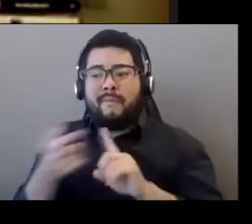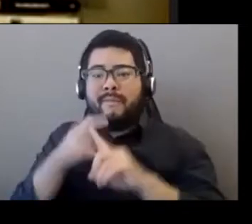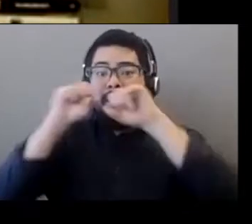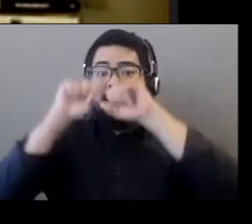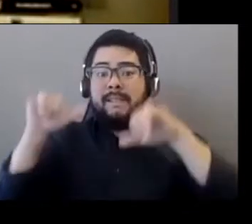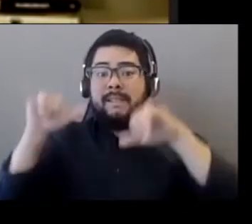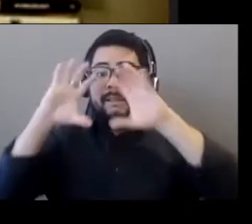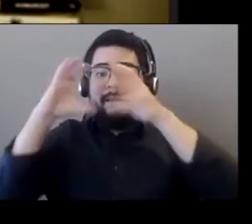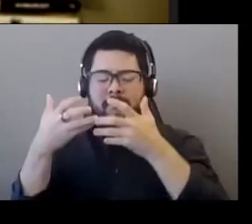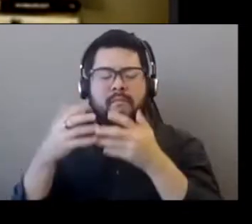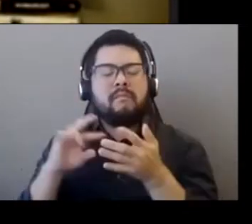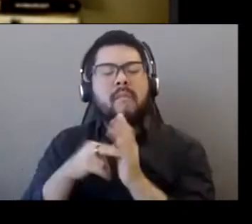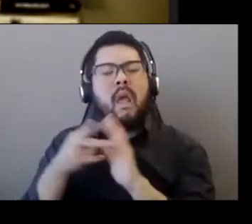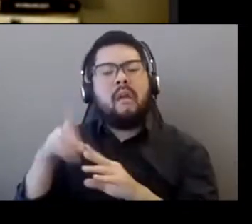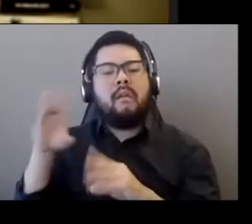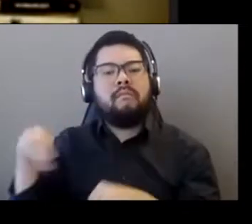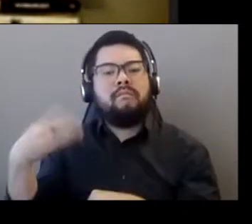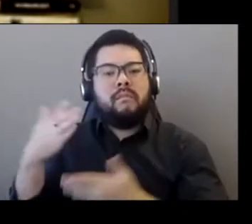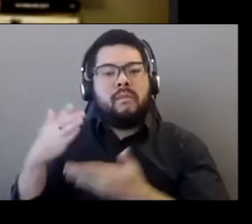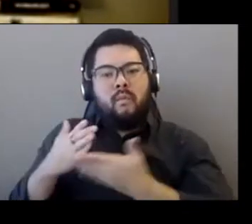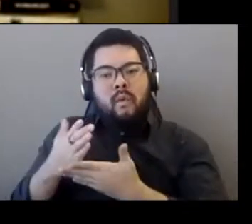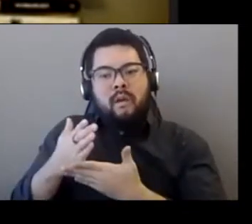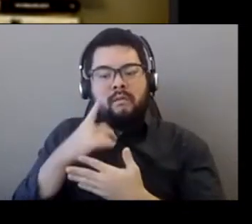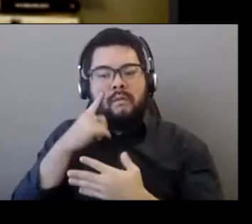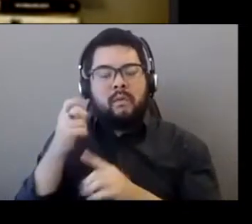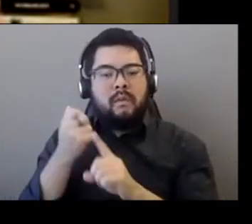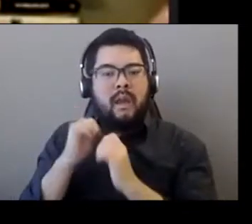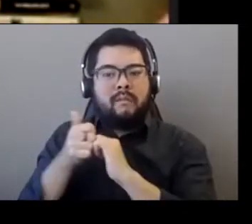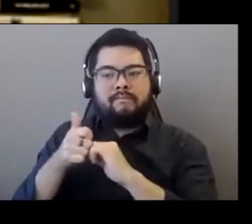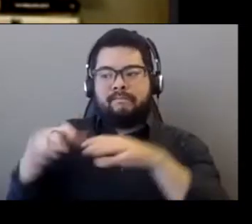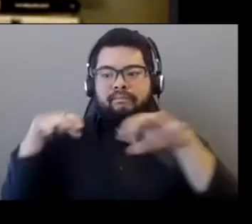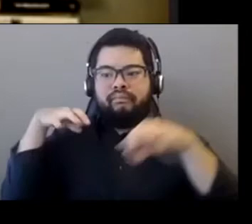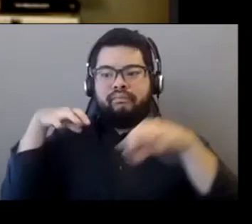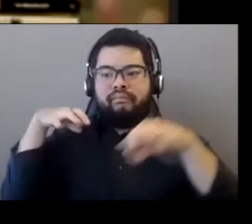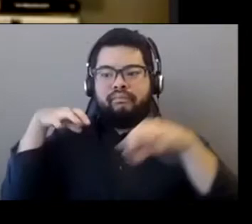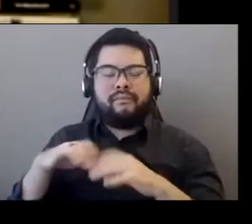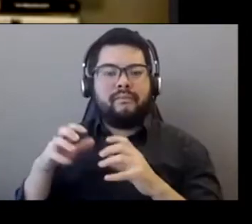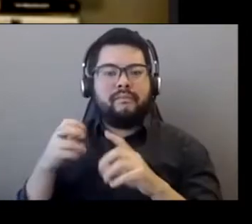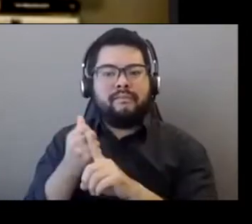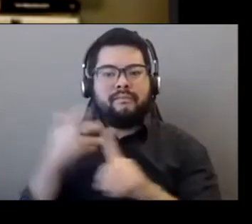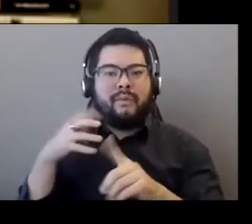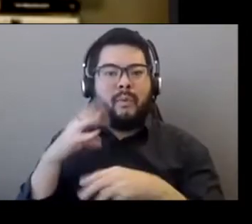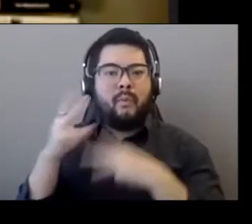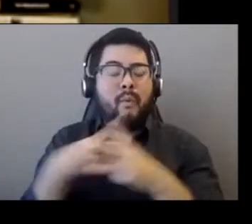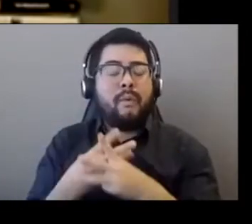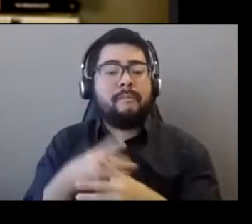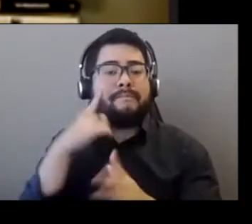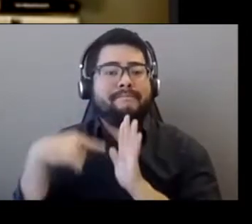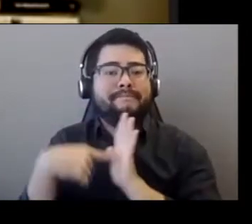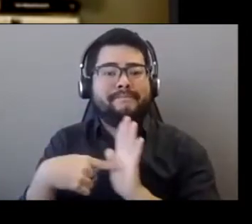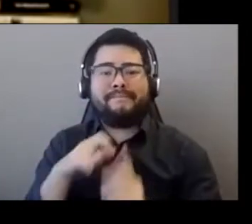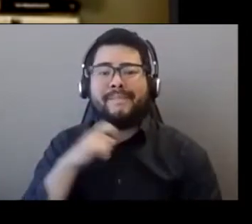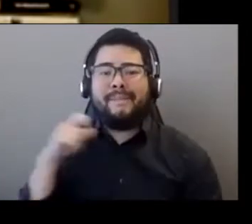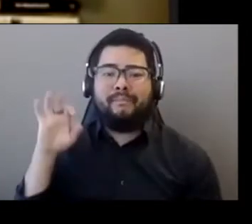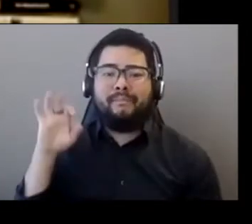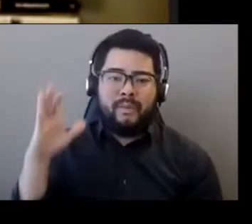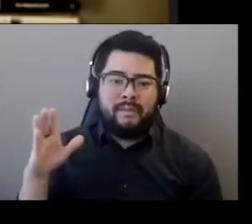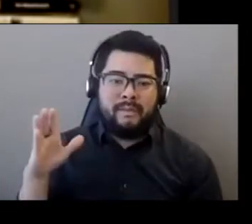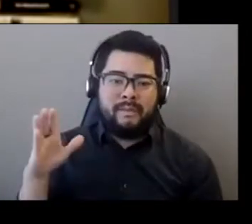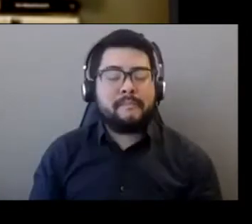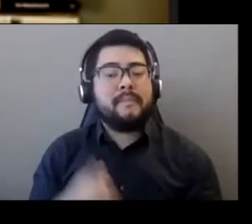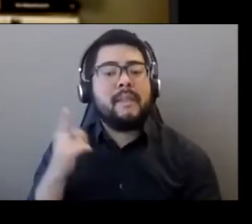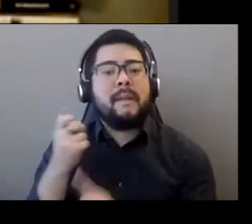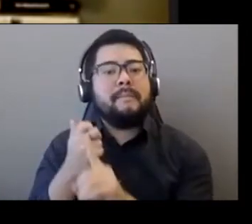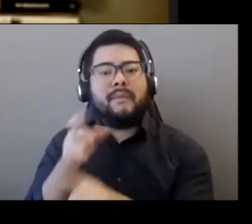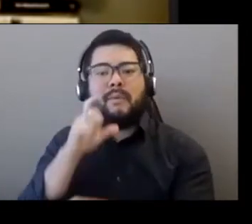are given the right to define what the world is like. So Gramsci talks about priests, for instance. A priest doesn't have to develop